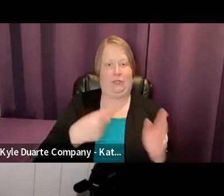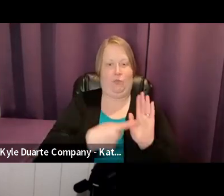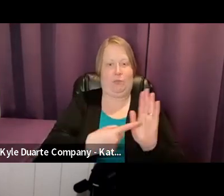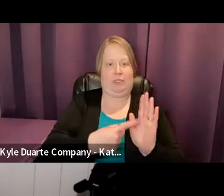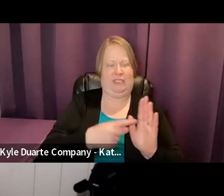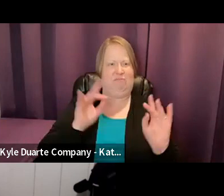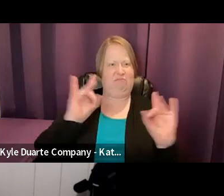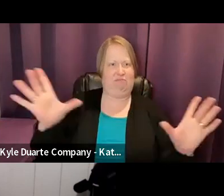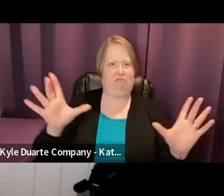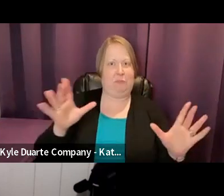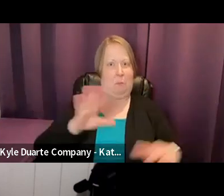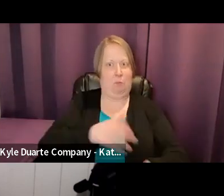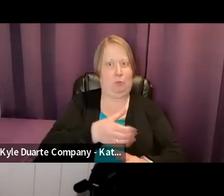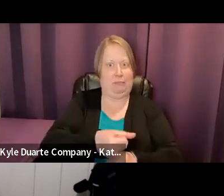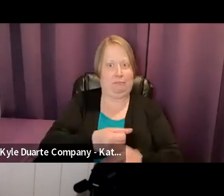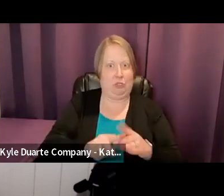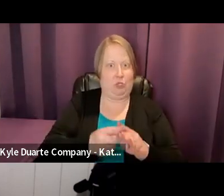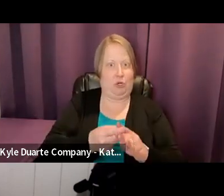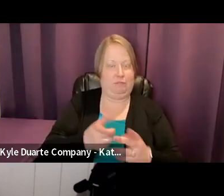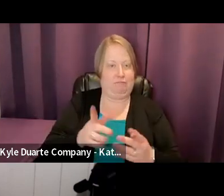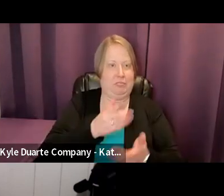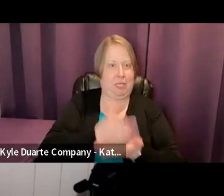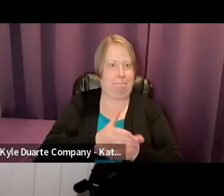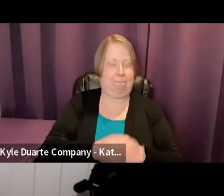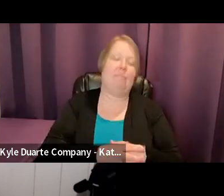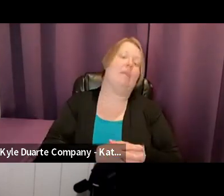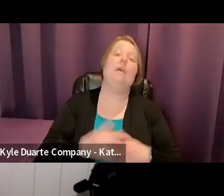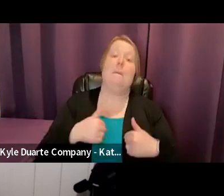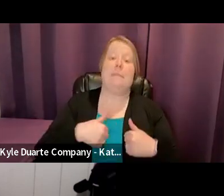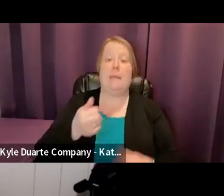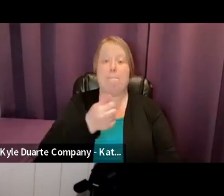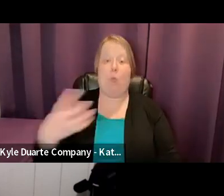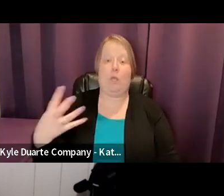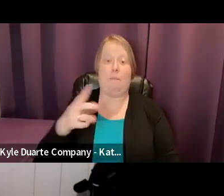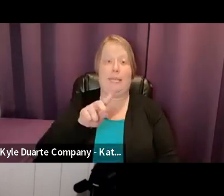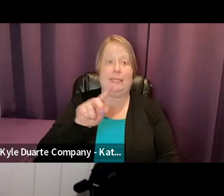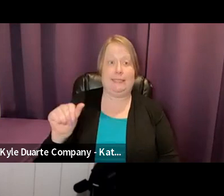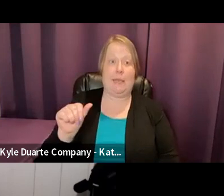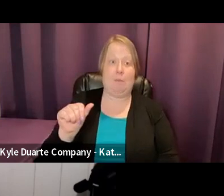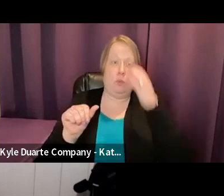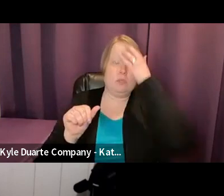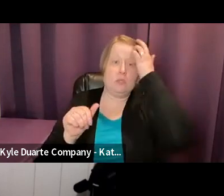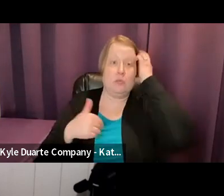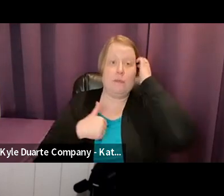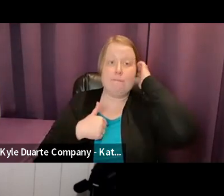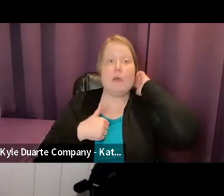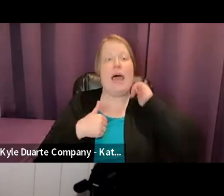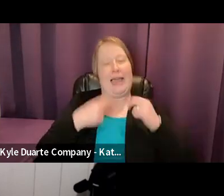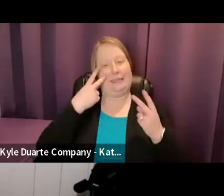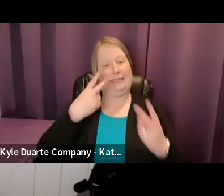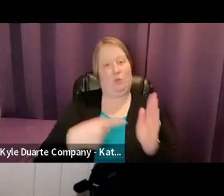misrepresentation. As someone multiply disabled, I see the representation of